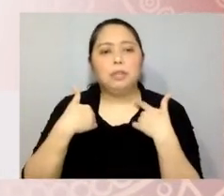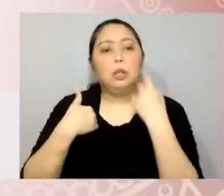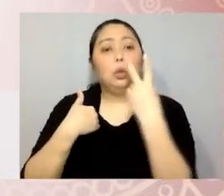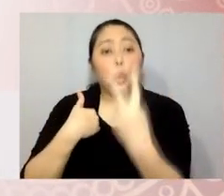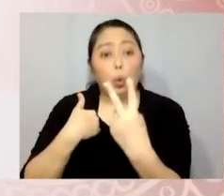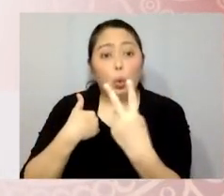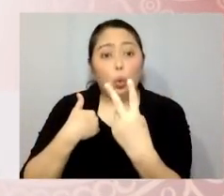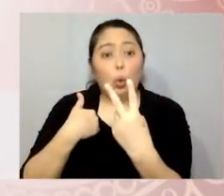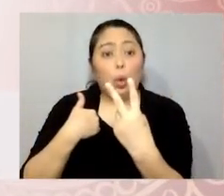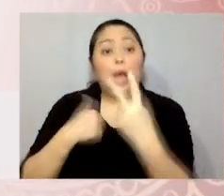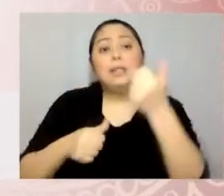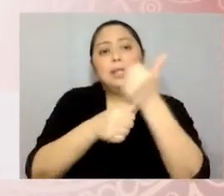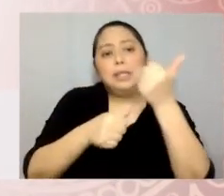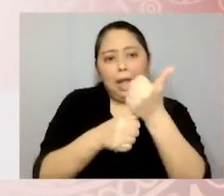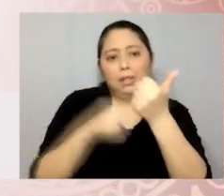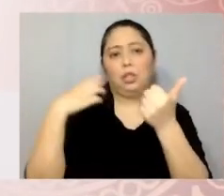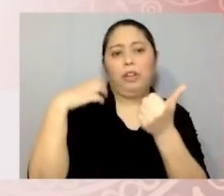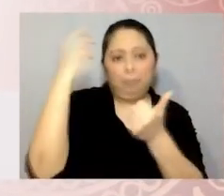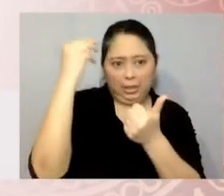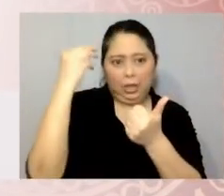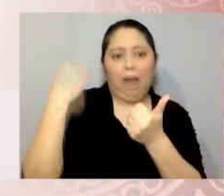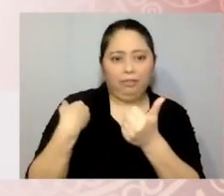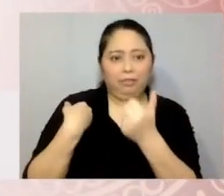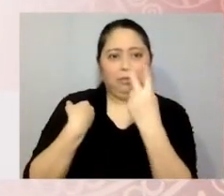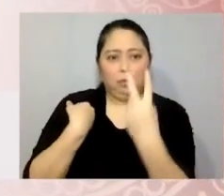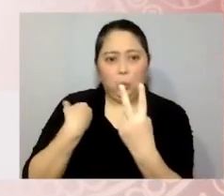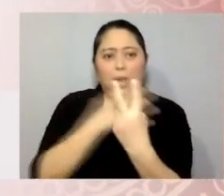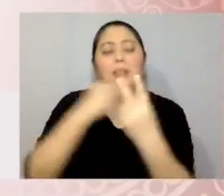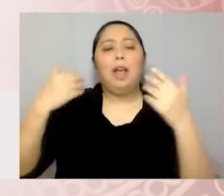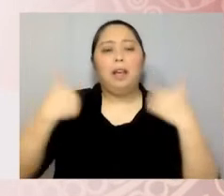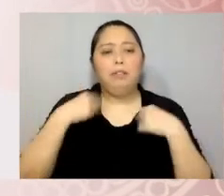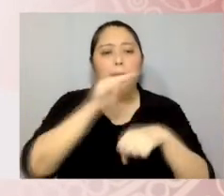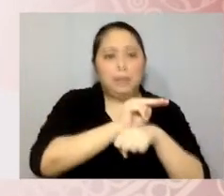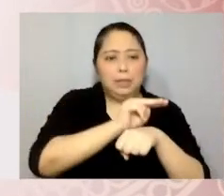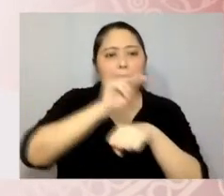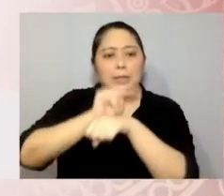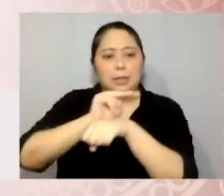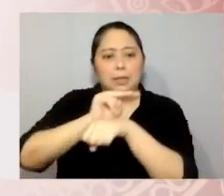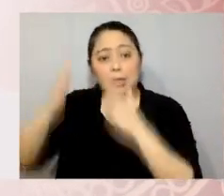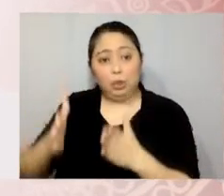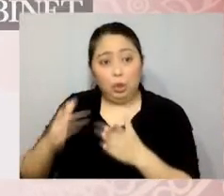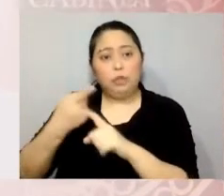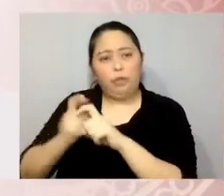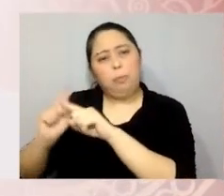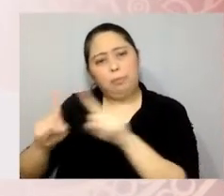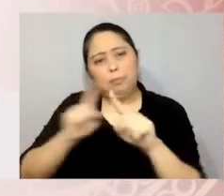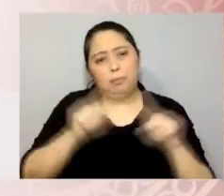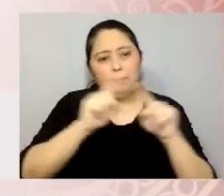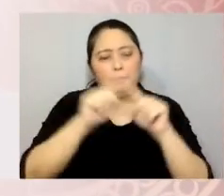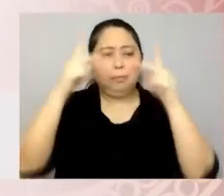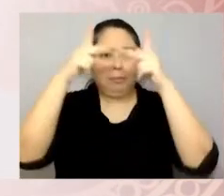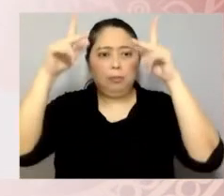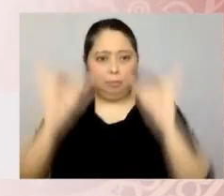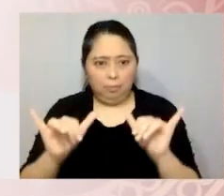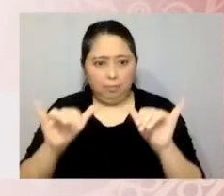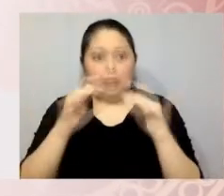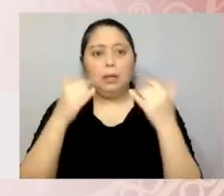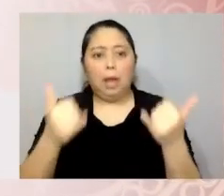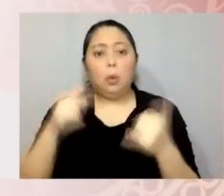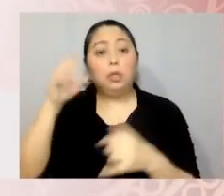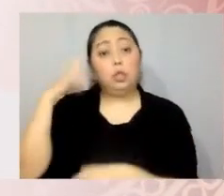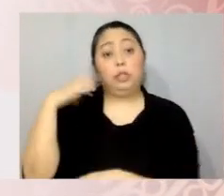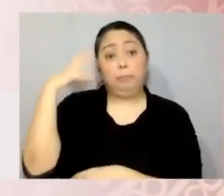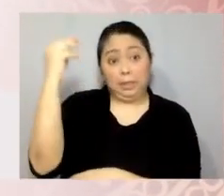composed of two deputy chief ministers and ministers from the members of the parliament. Aside from serving as the head of the